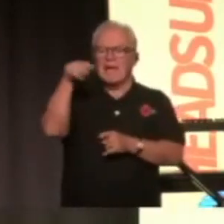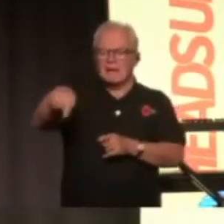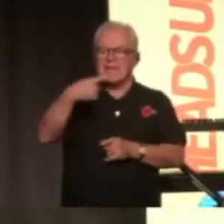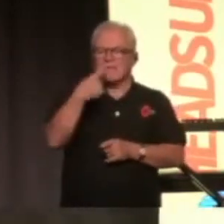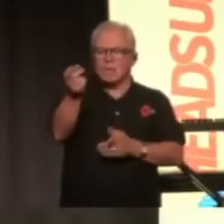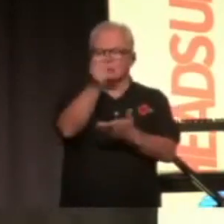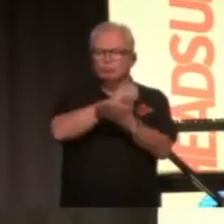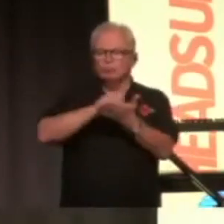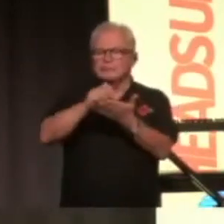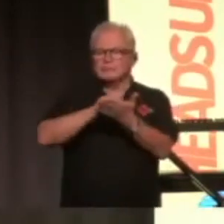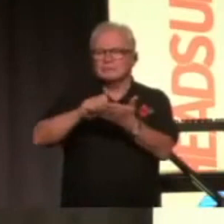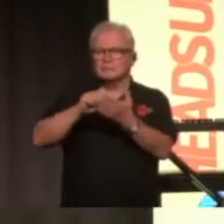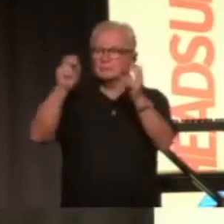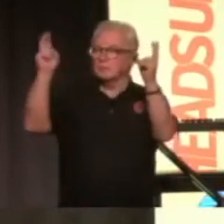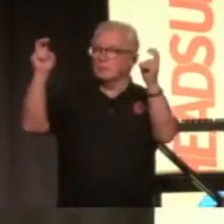is.